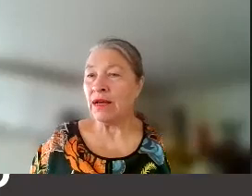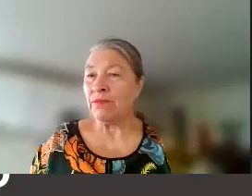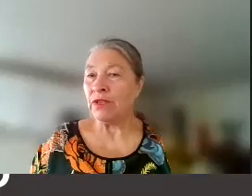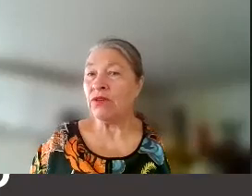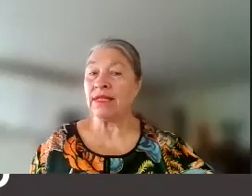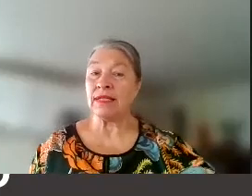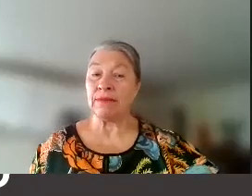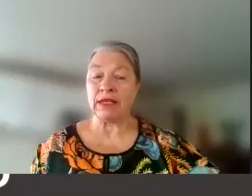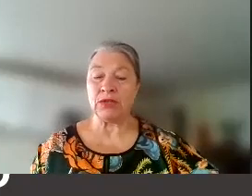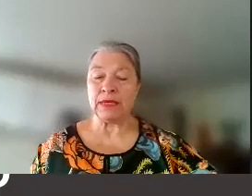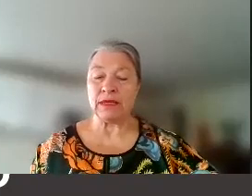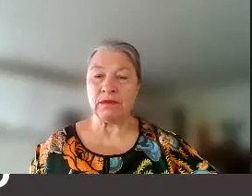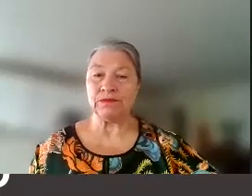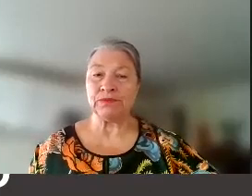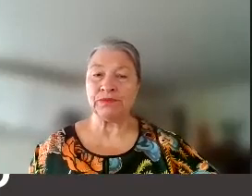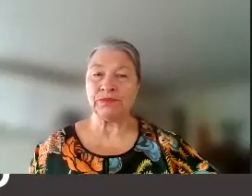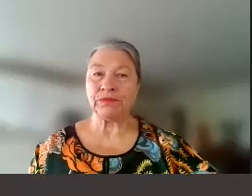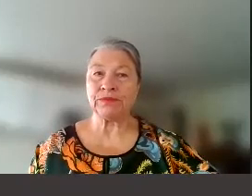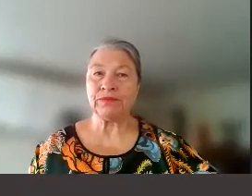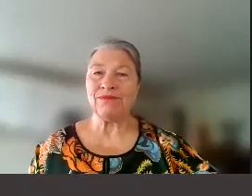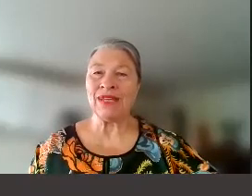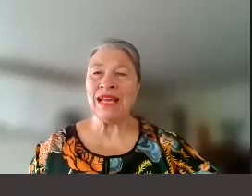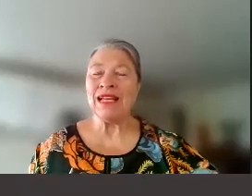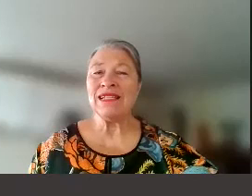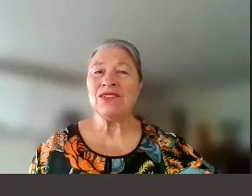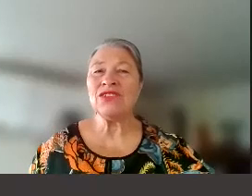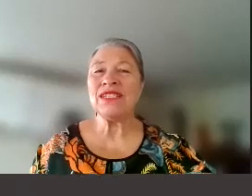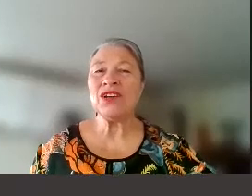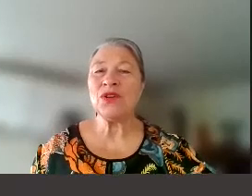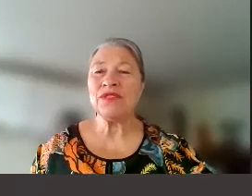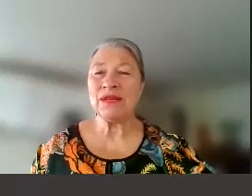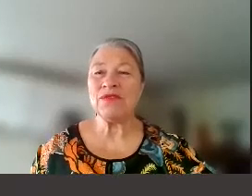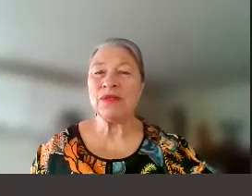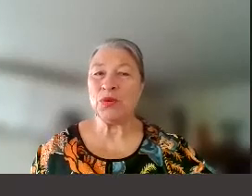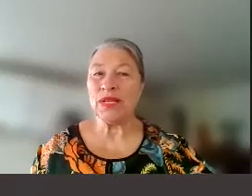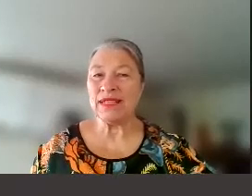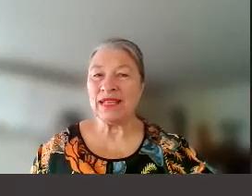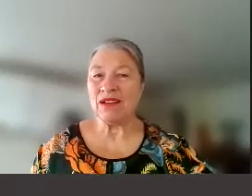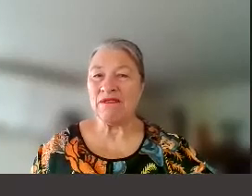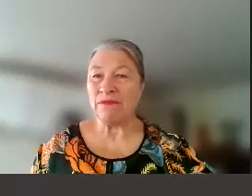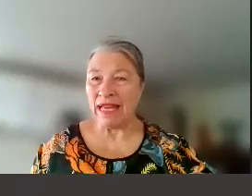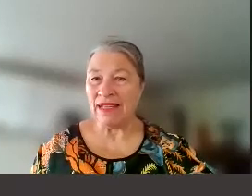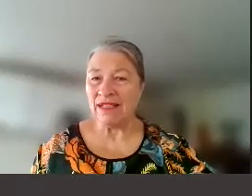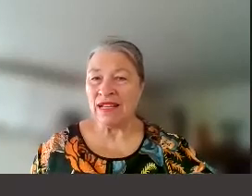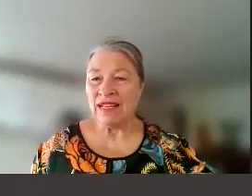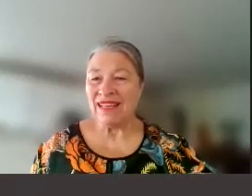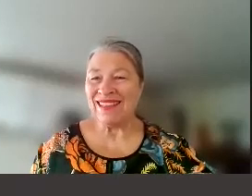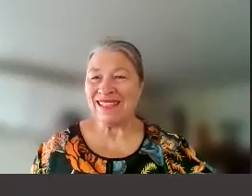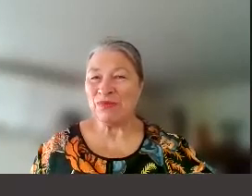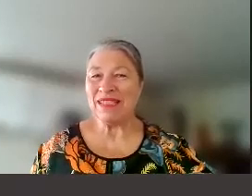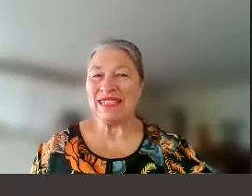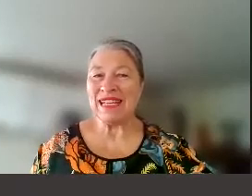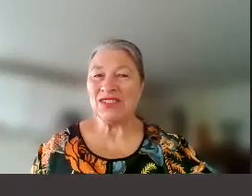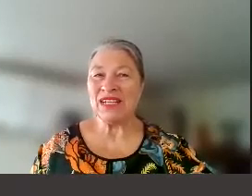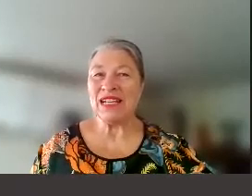future crisis management? So just to go over some of the points that I've made, in